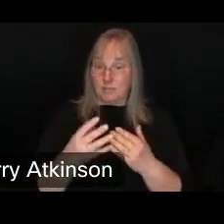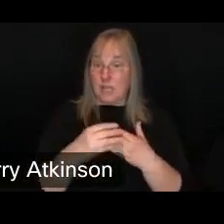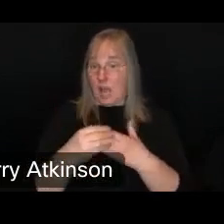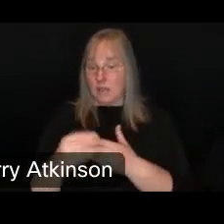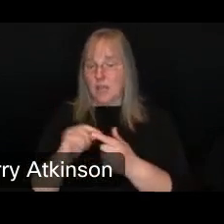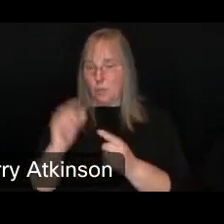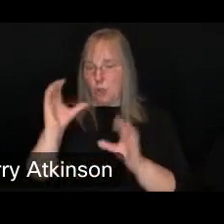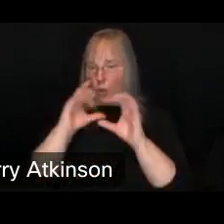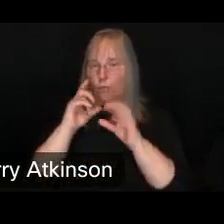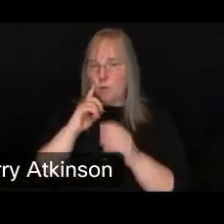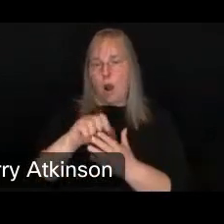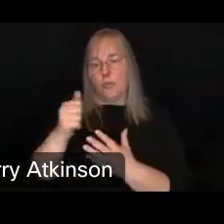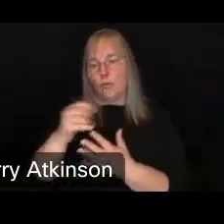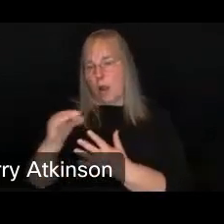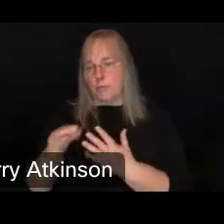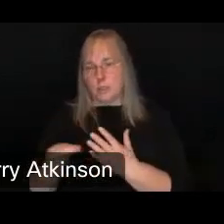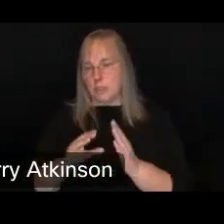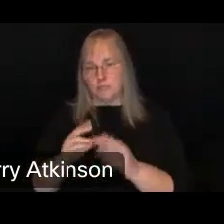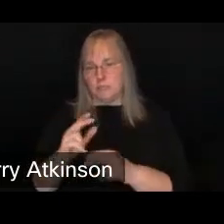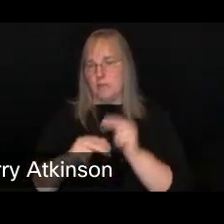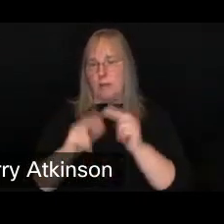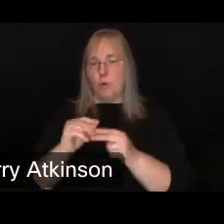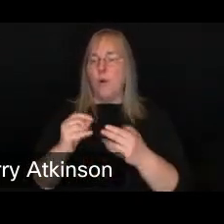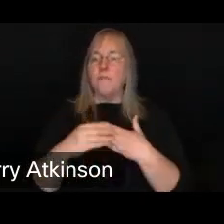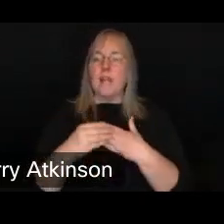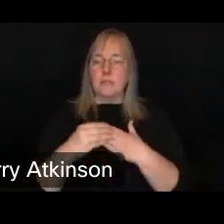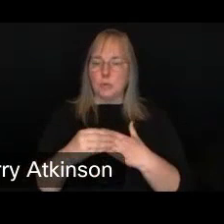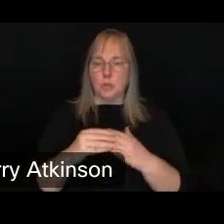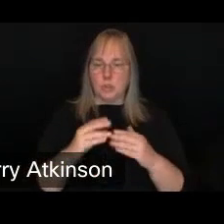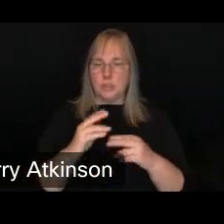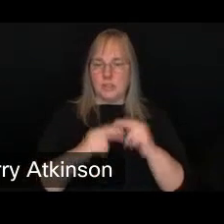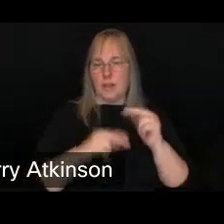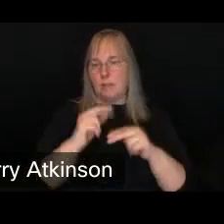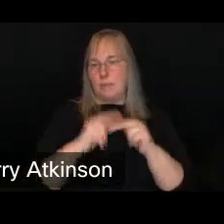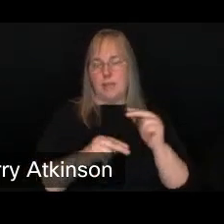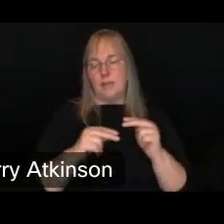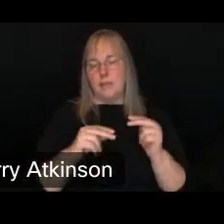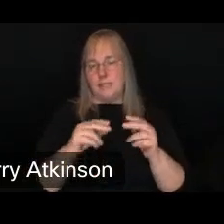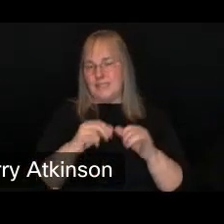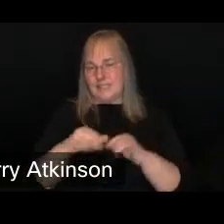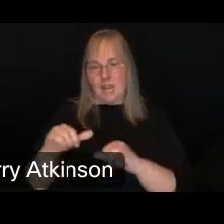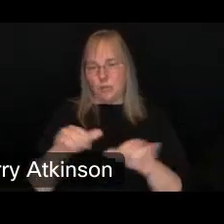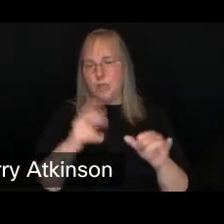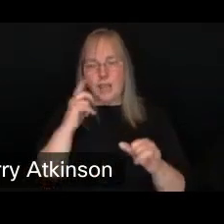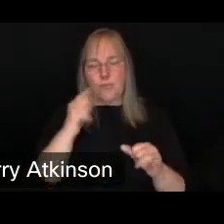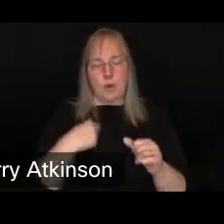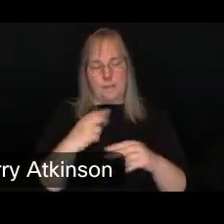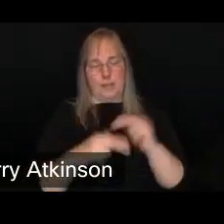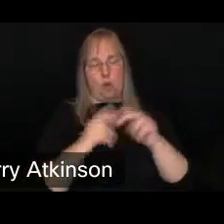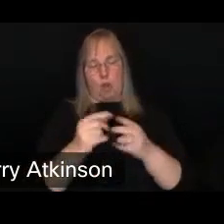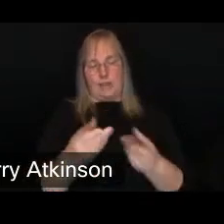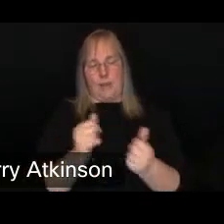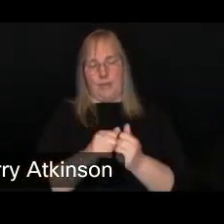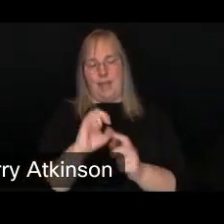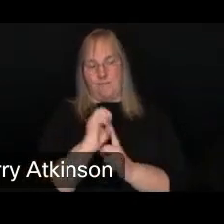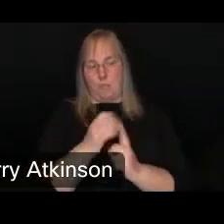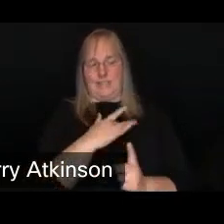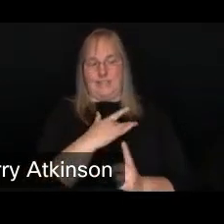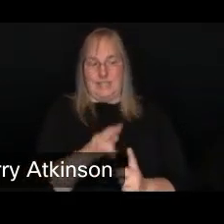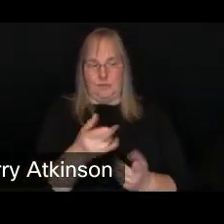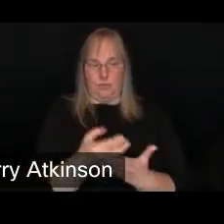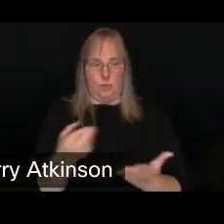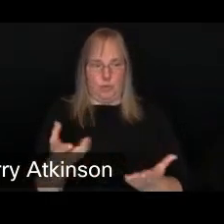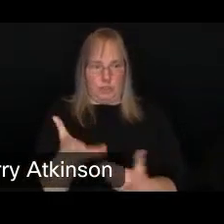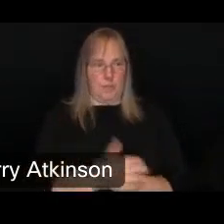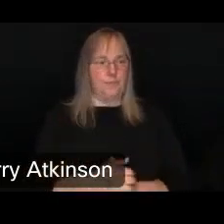development or some kind of flexible development standards if we're building on land with environmentally sensitive resources. Also, what came